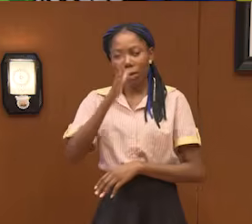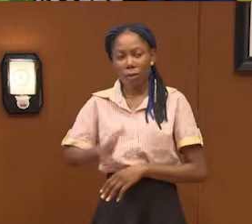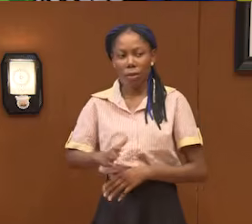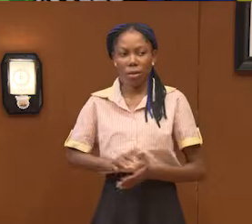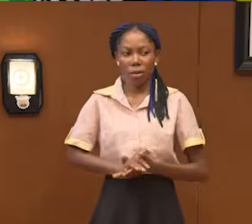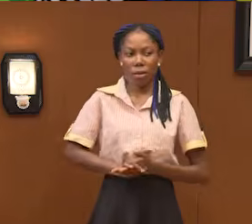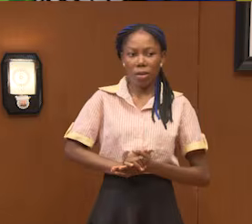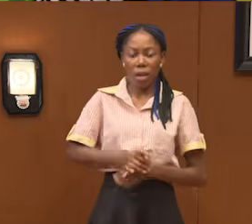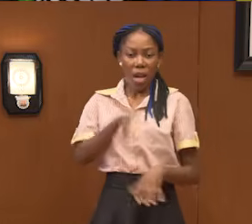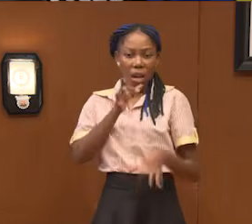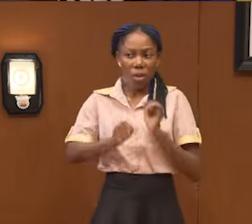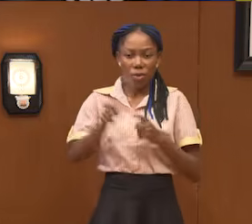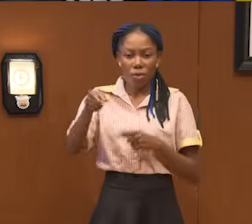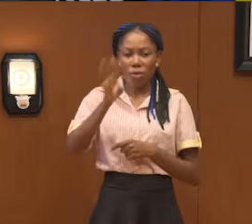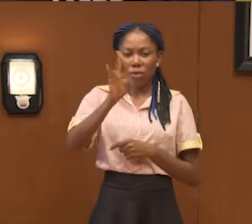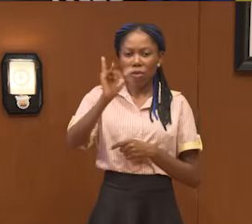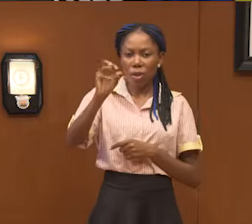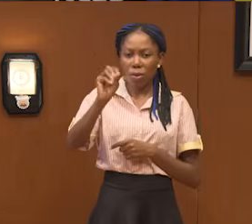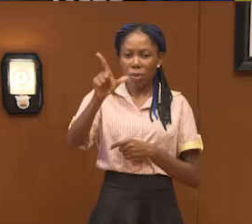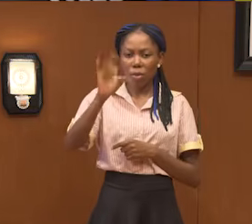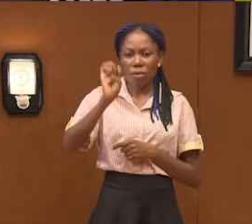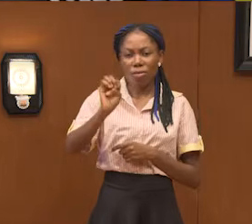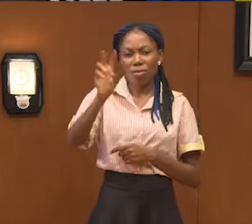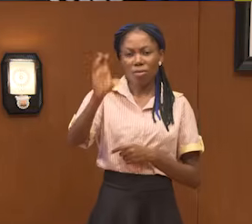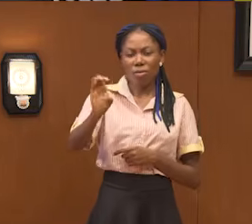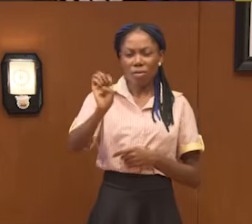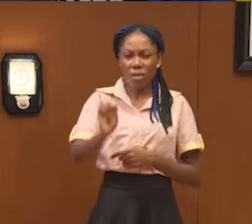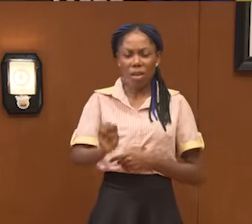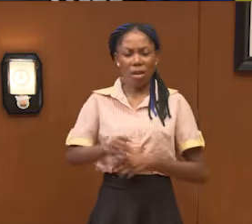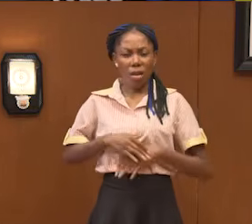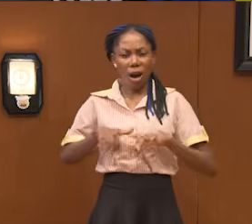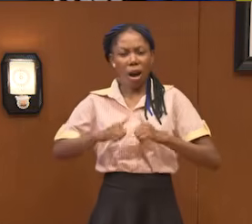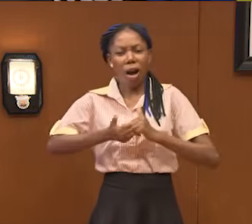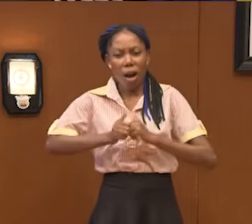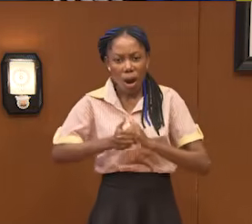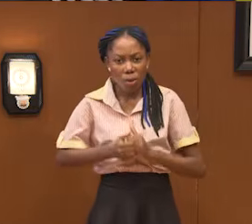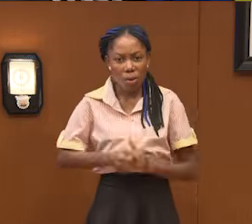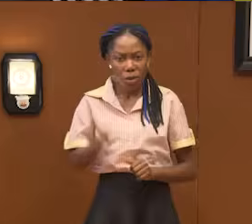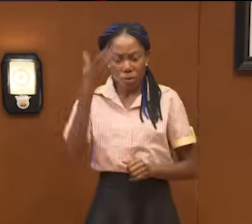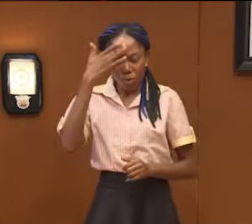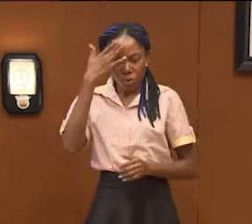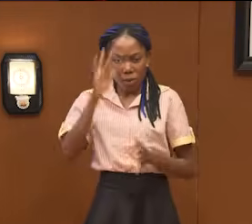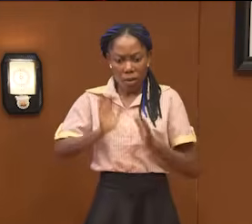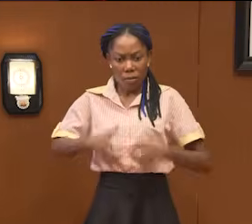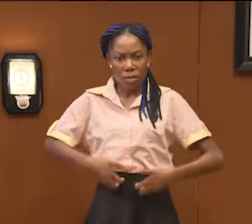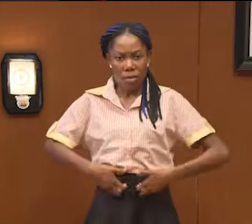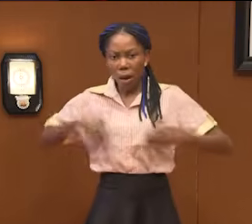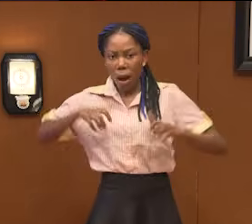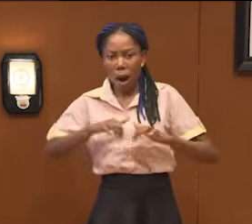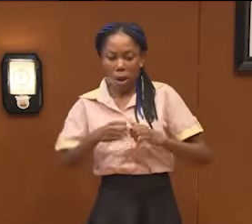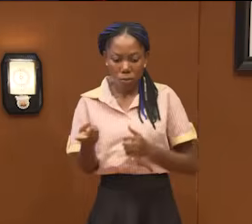If somebody that is violent as well and decide to hit back, do you know the implication of that?